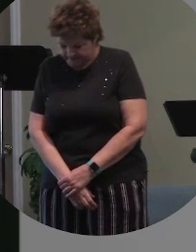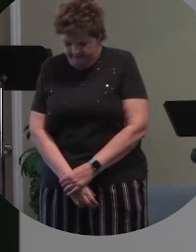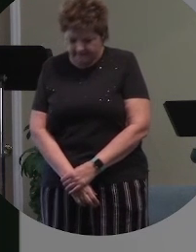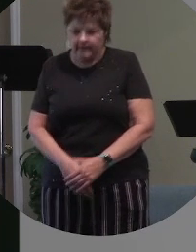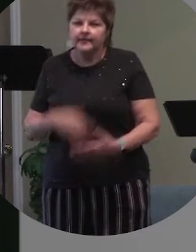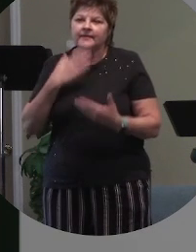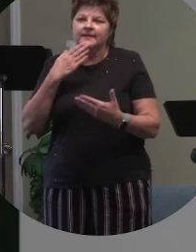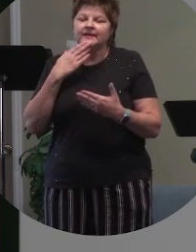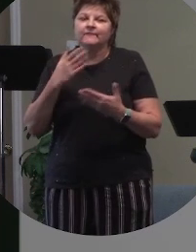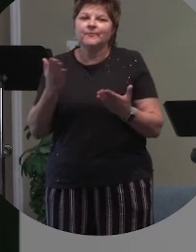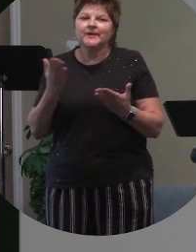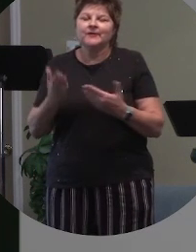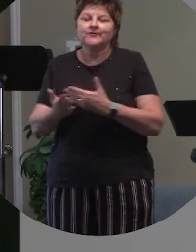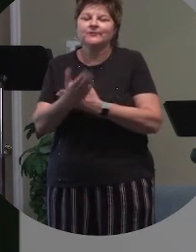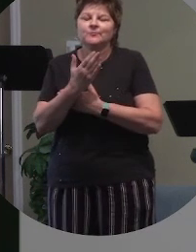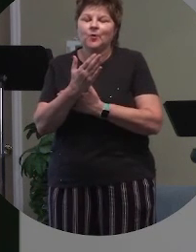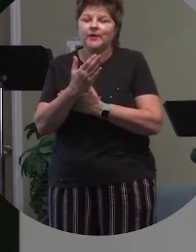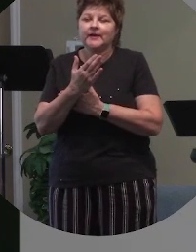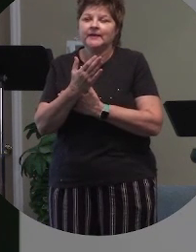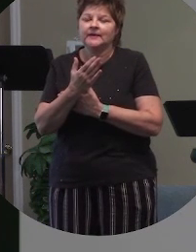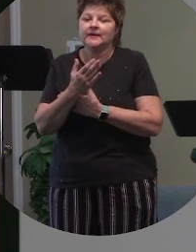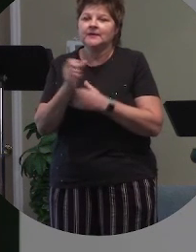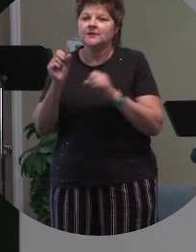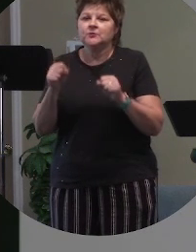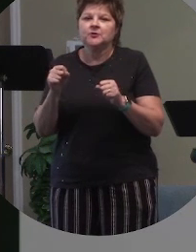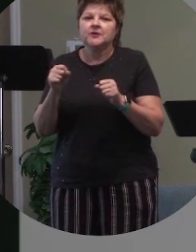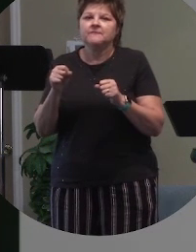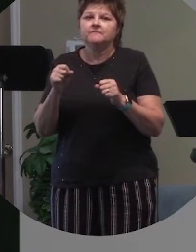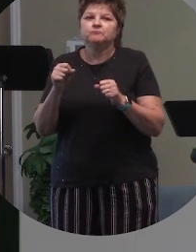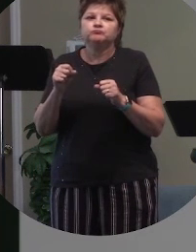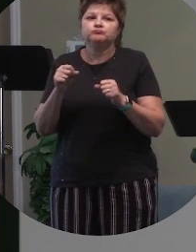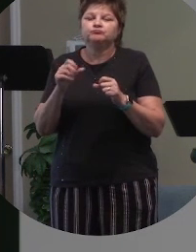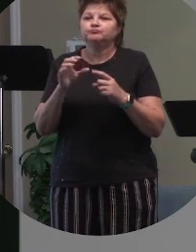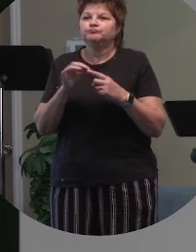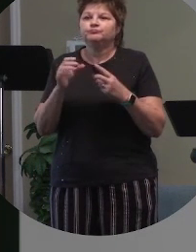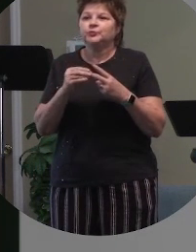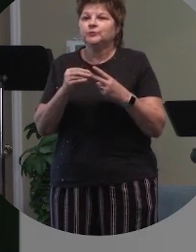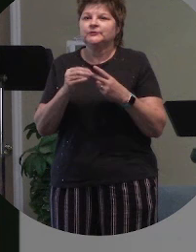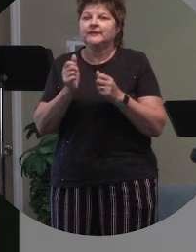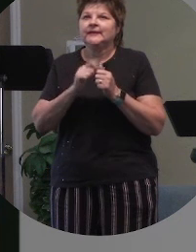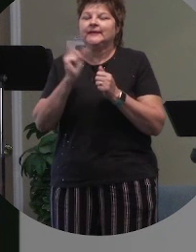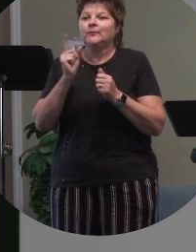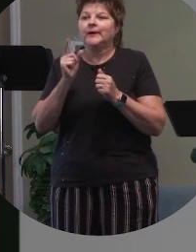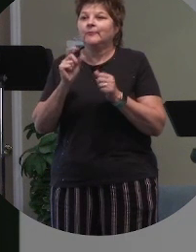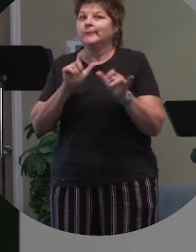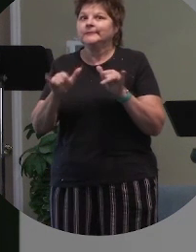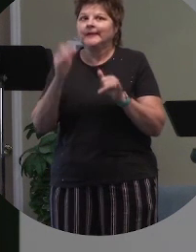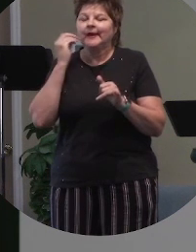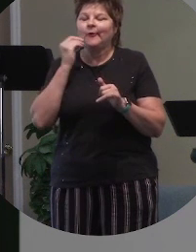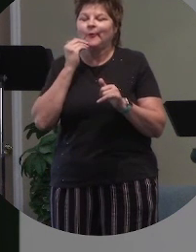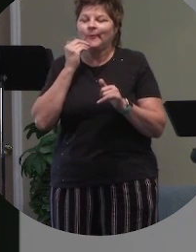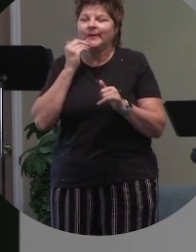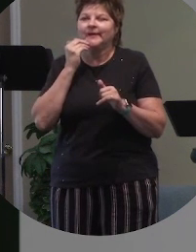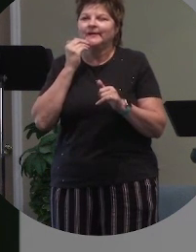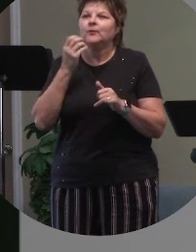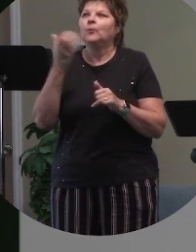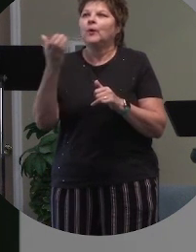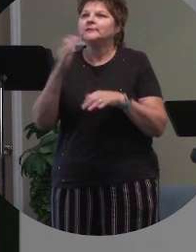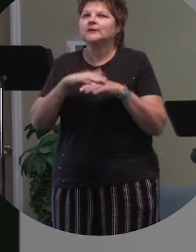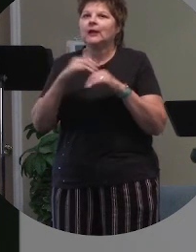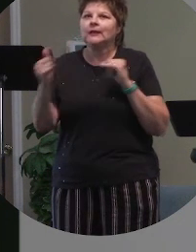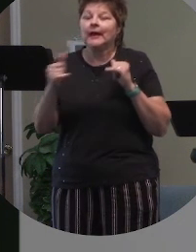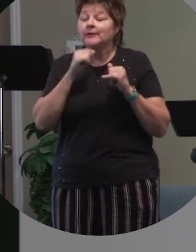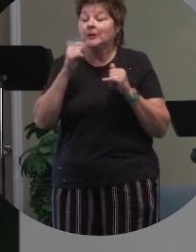Thank you for being here this morning. You could have chosen to go anywhere or stay home and watch it online or not